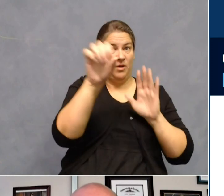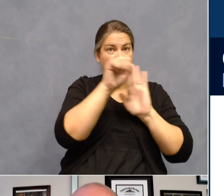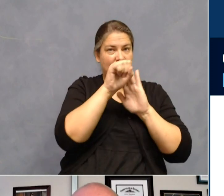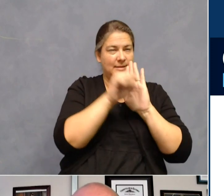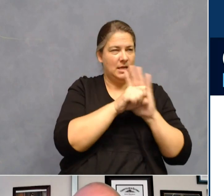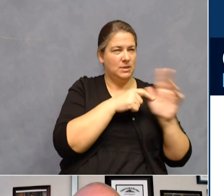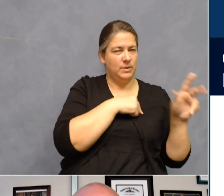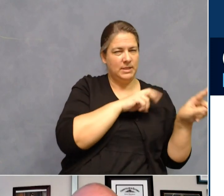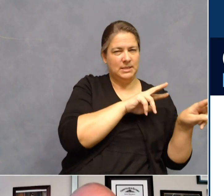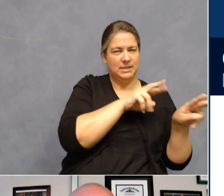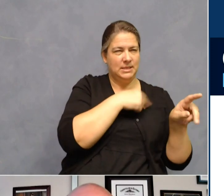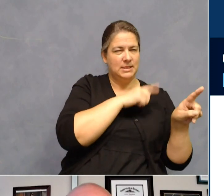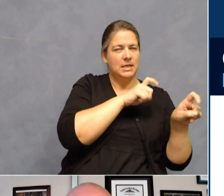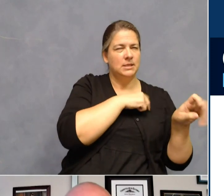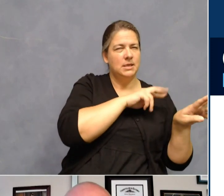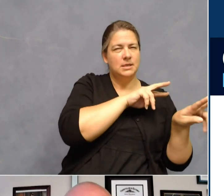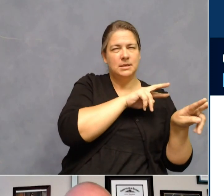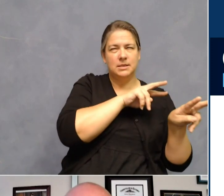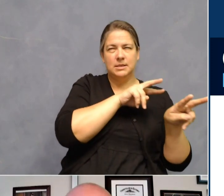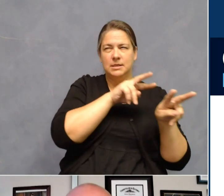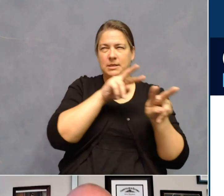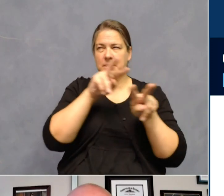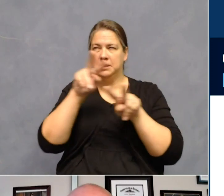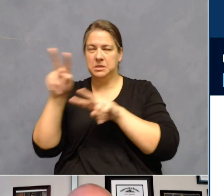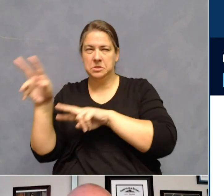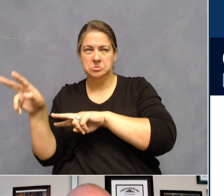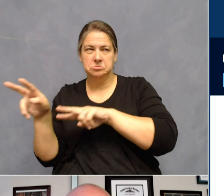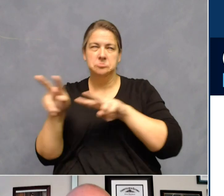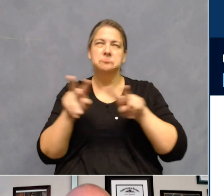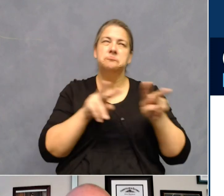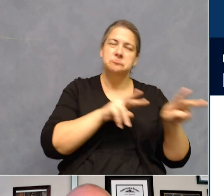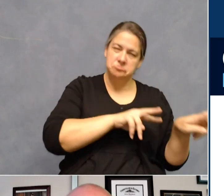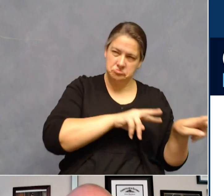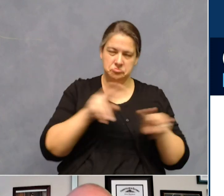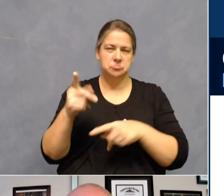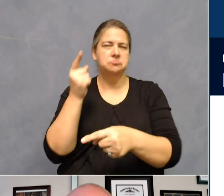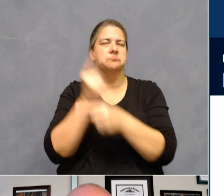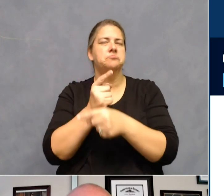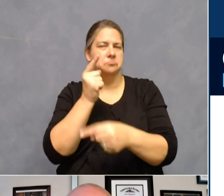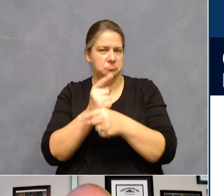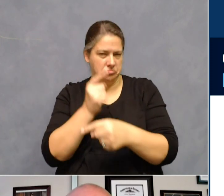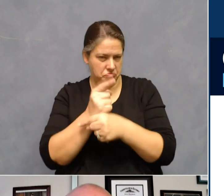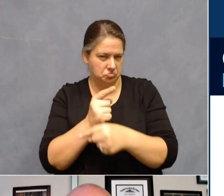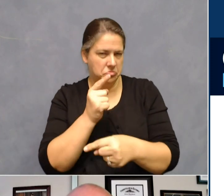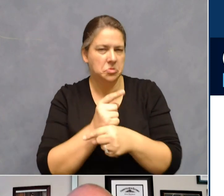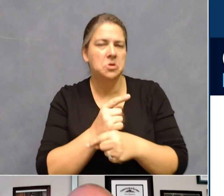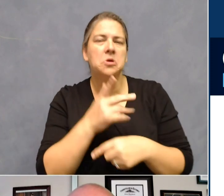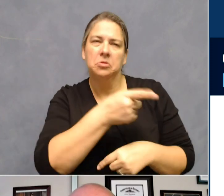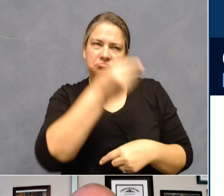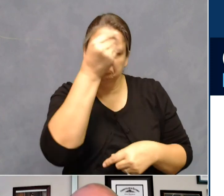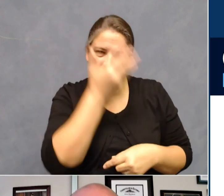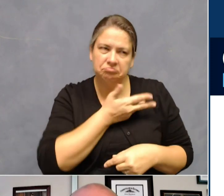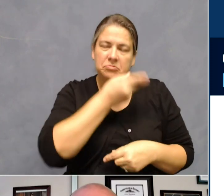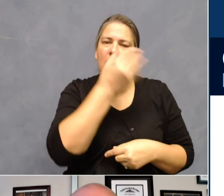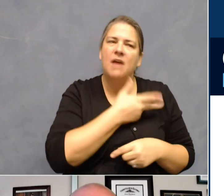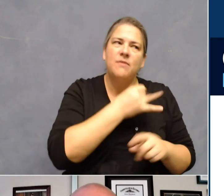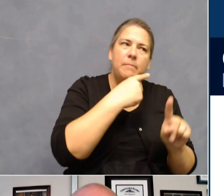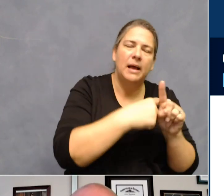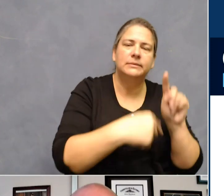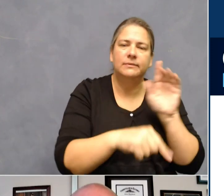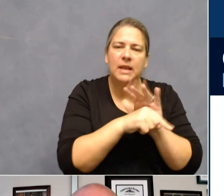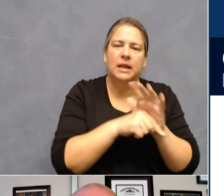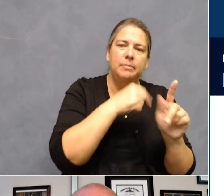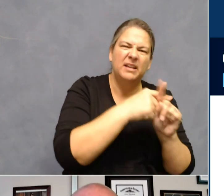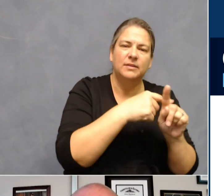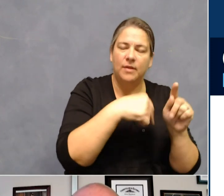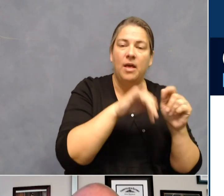and it is more than adequate as a representation for our test positivity rate calculation. So we feel very good about